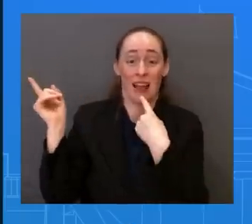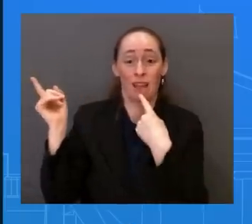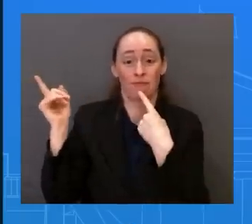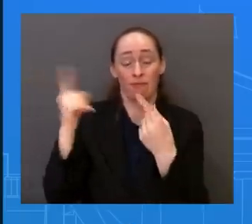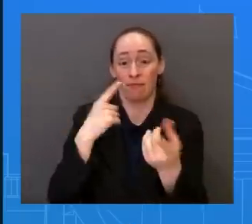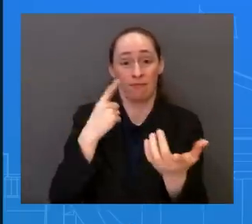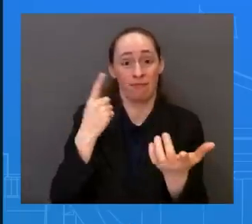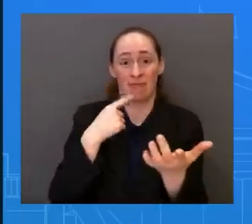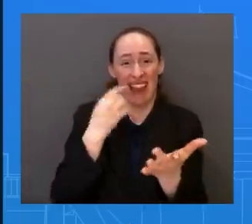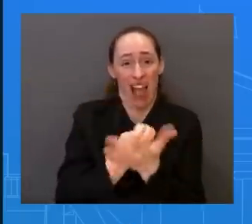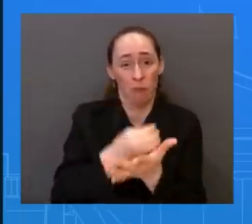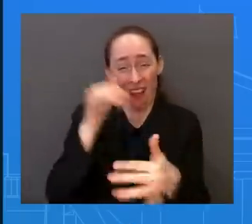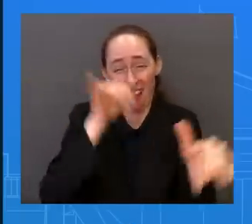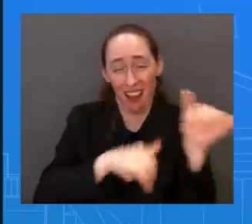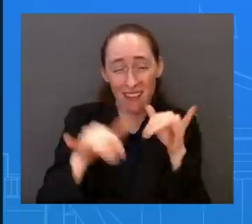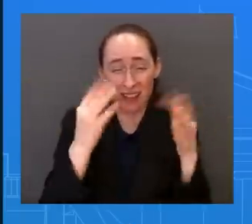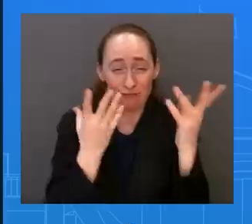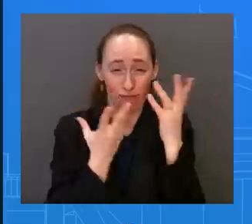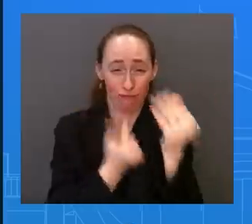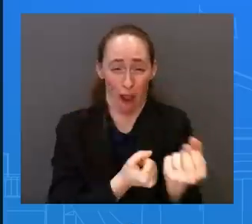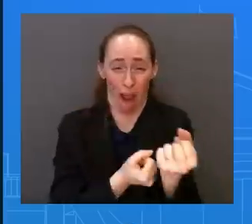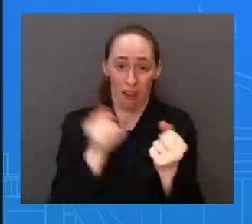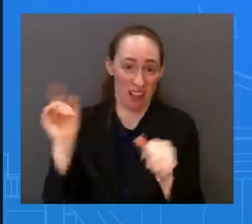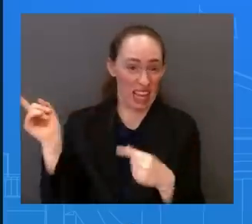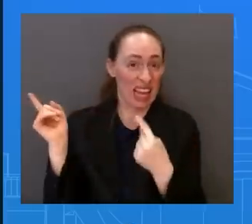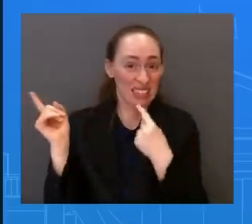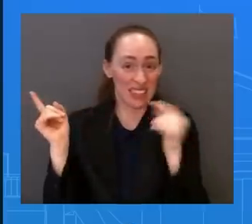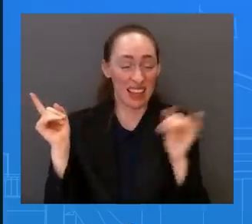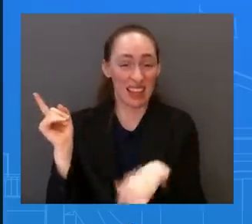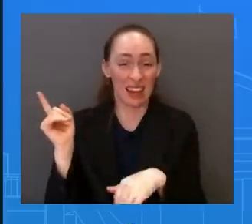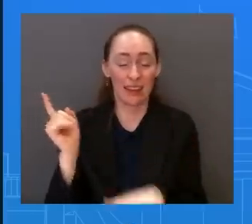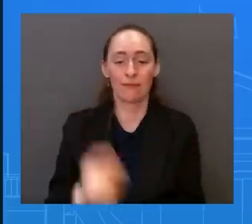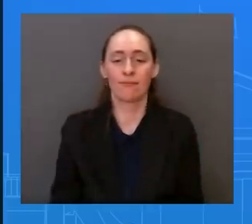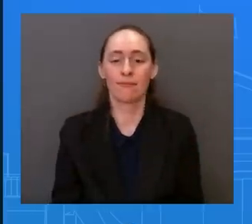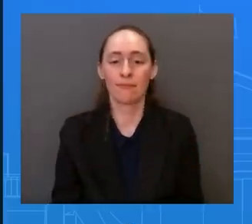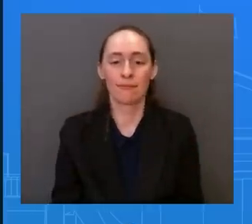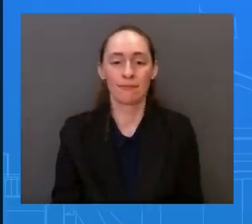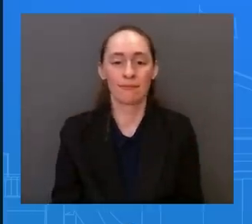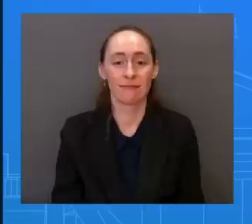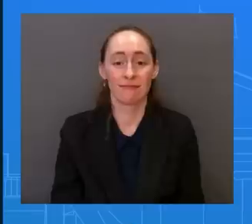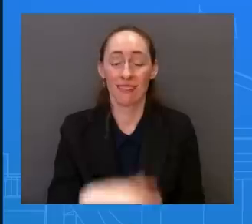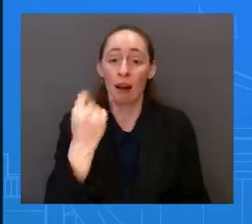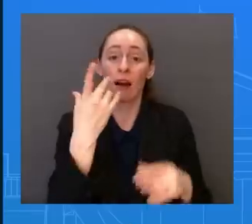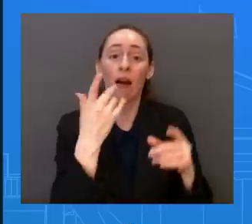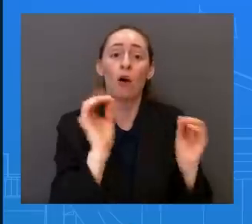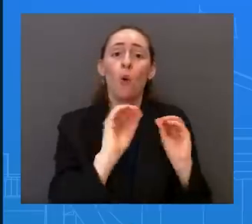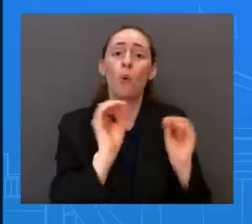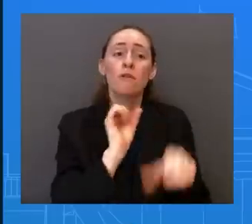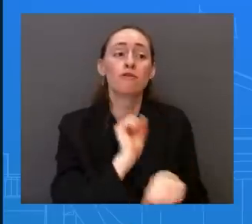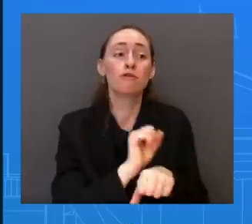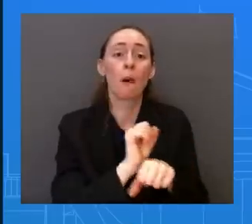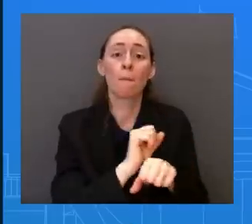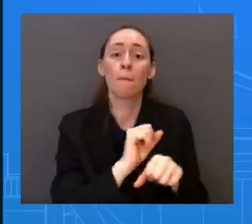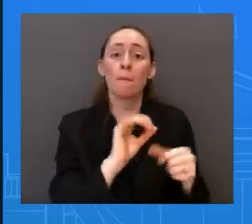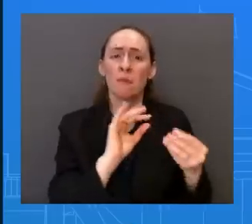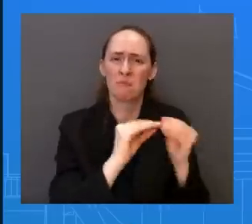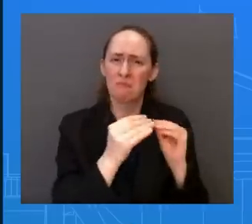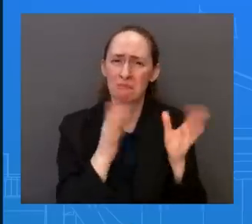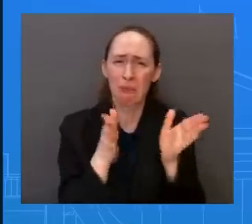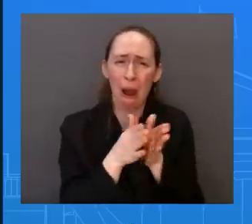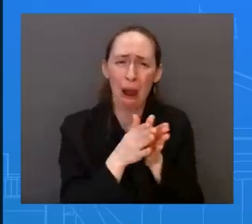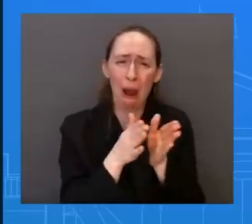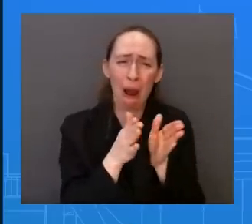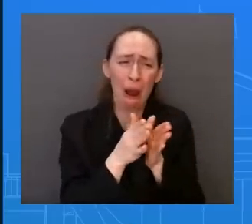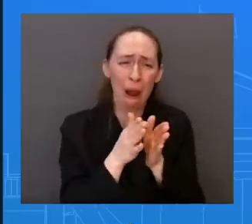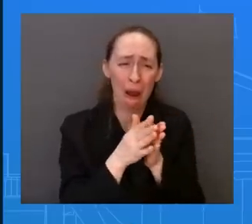in the lowest unemployment rate in 53 years. You see that in the most jobs created in the last 2 years in our country's history. You